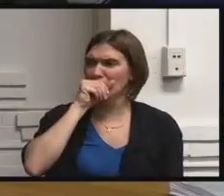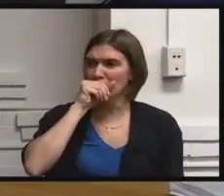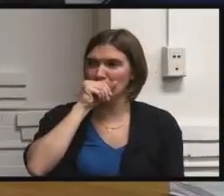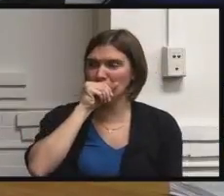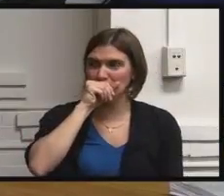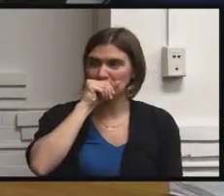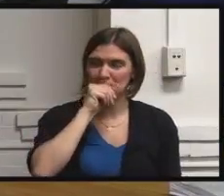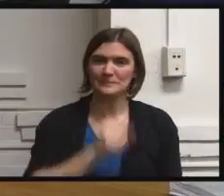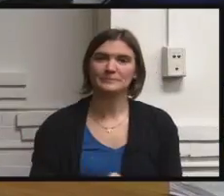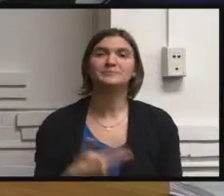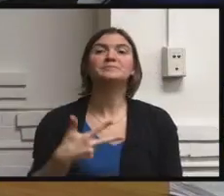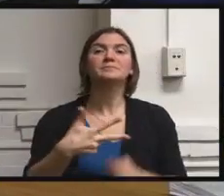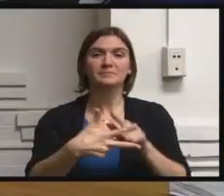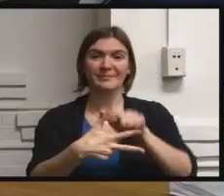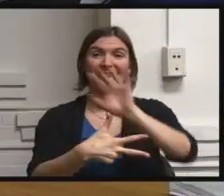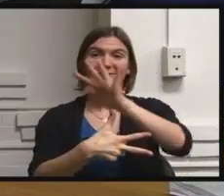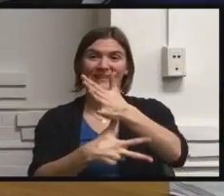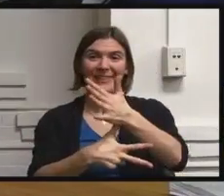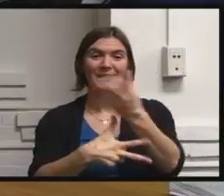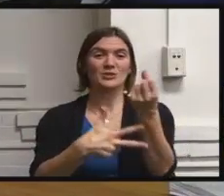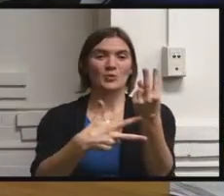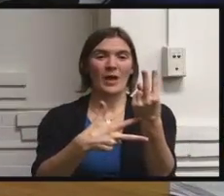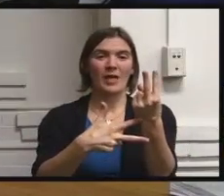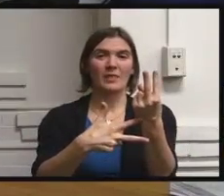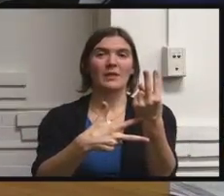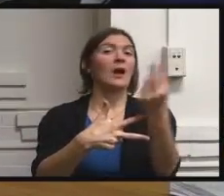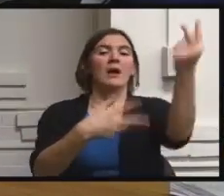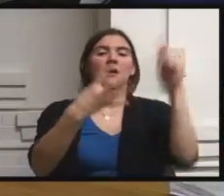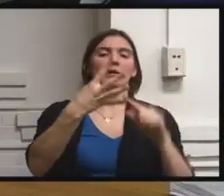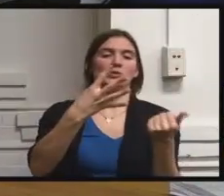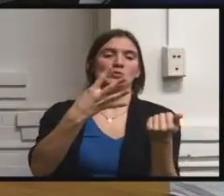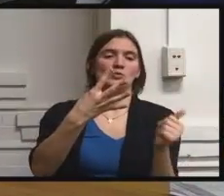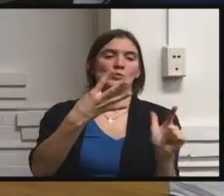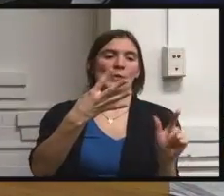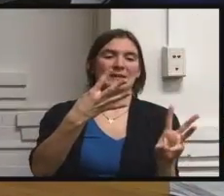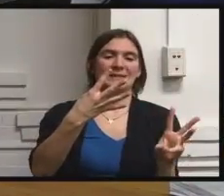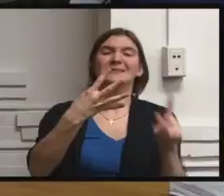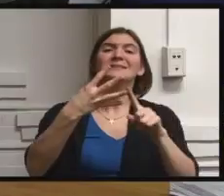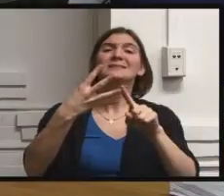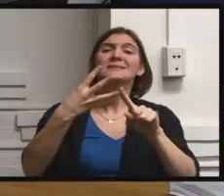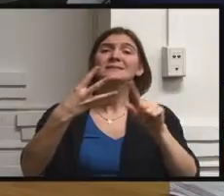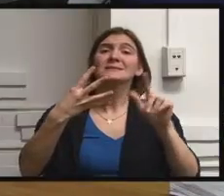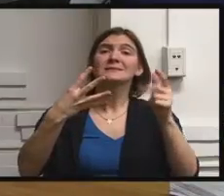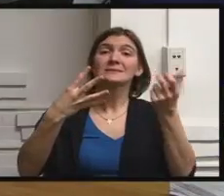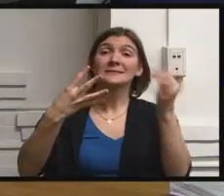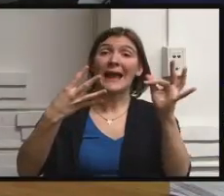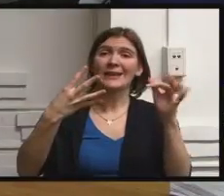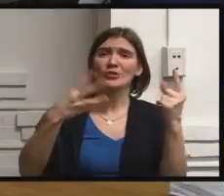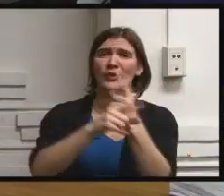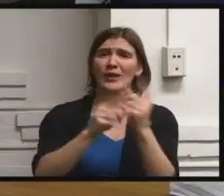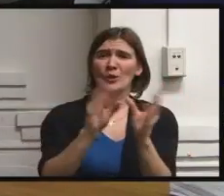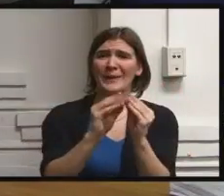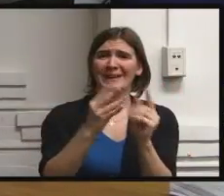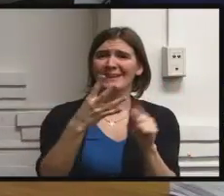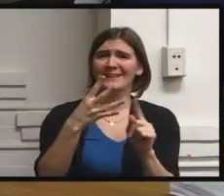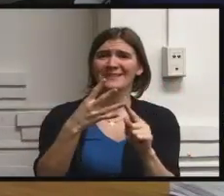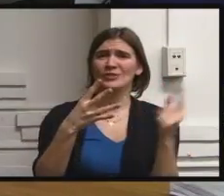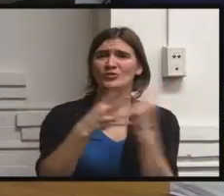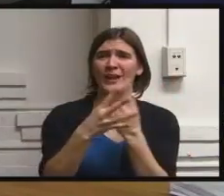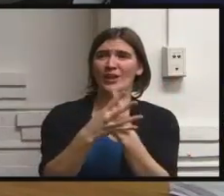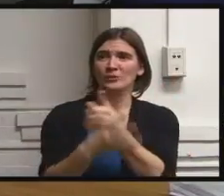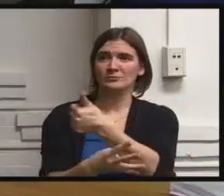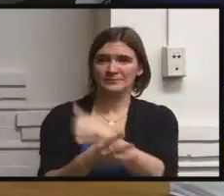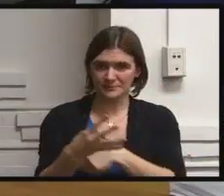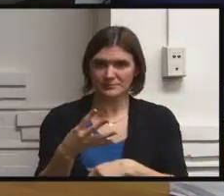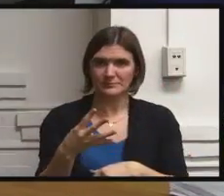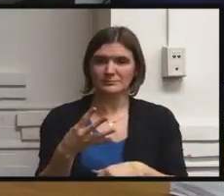the 5th, 12th, and 26th, but the 19th is a regular meeting, and so we'll